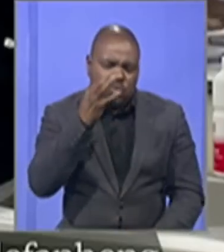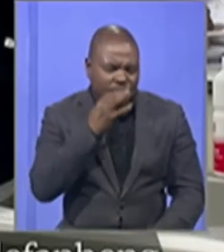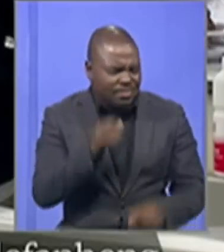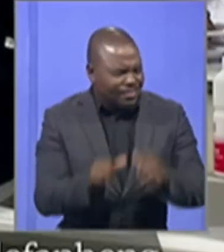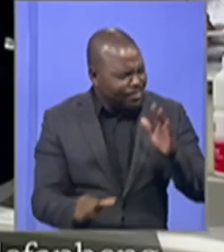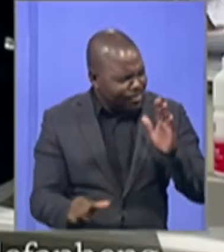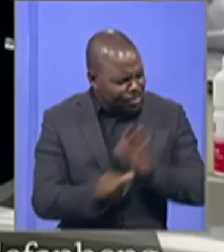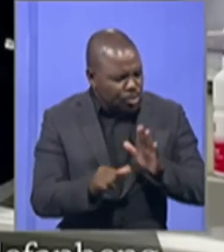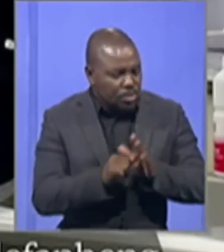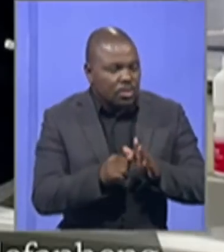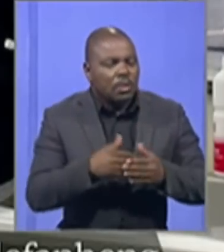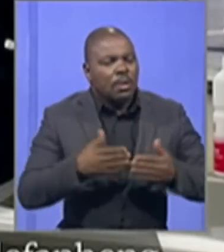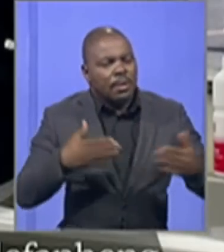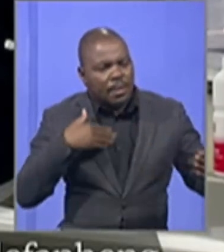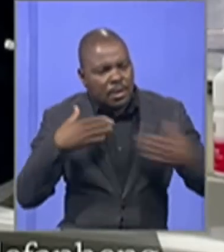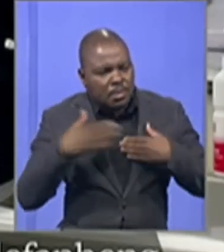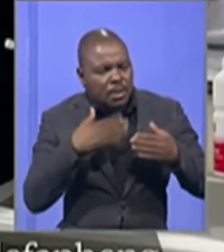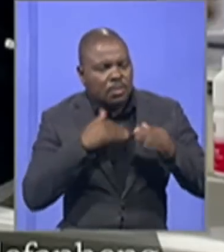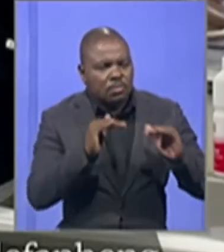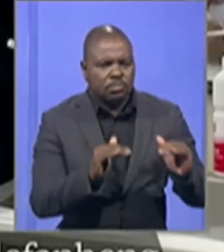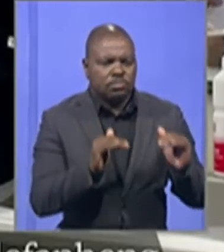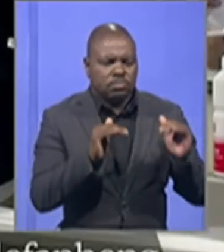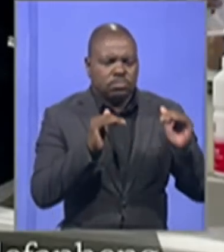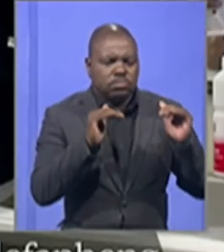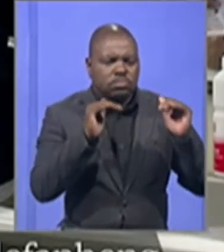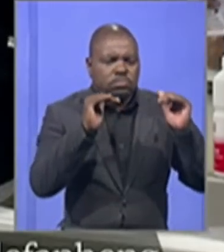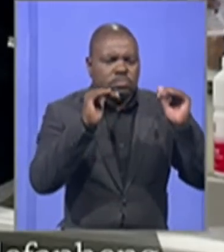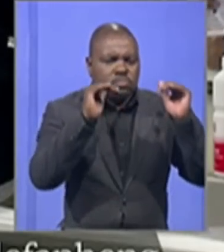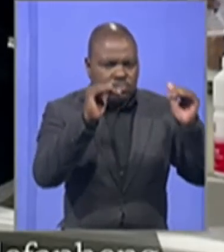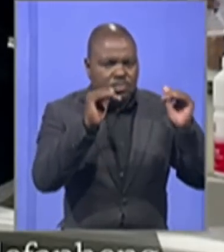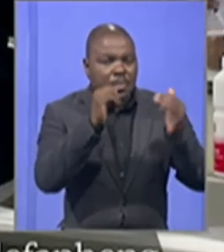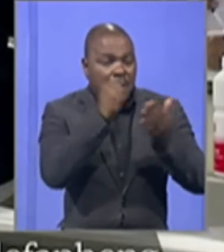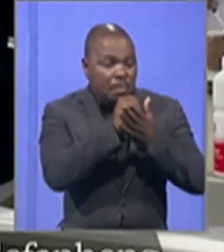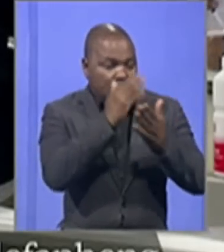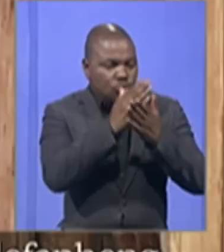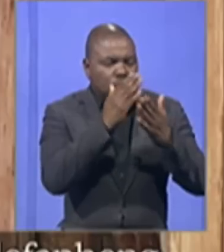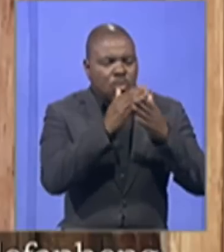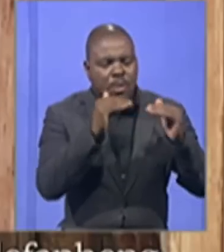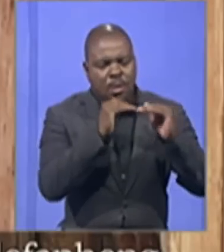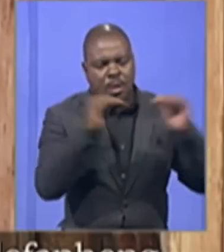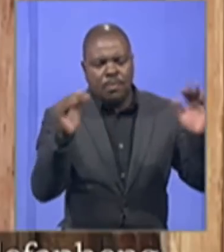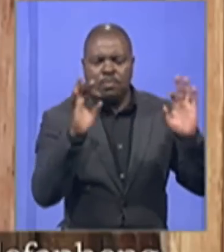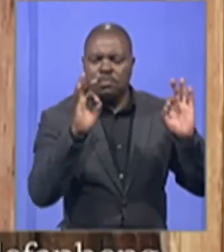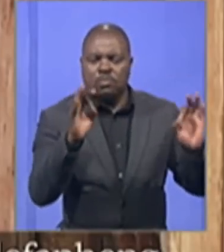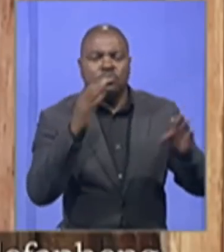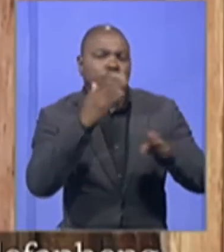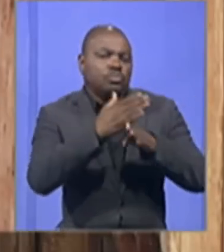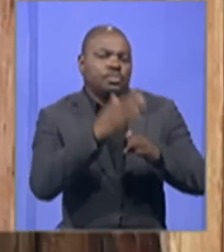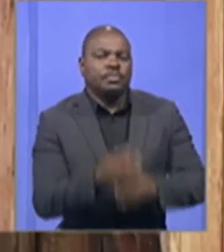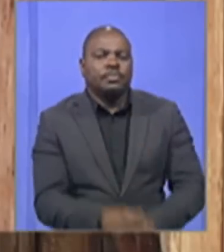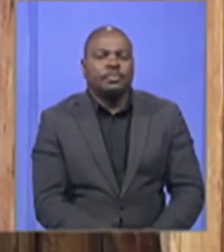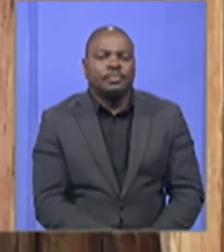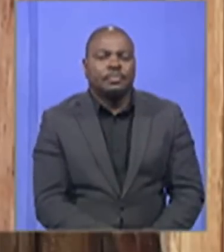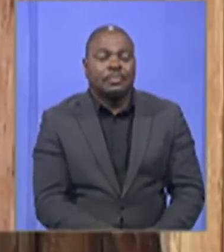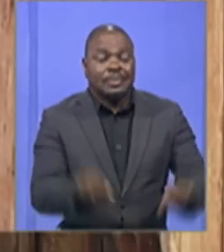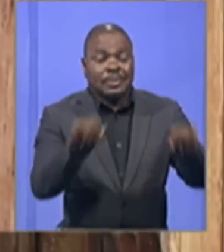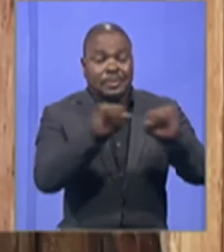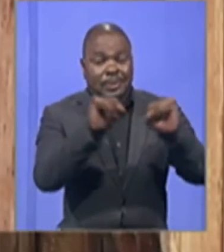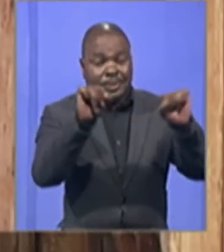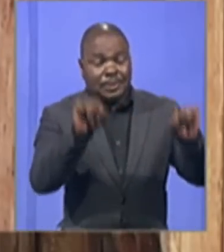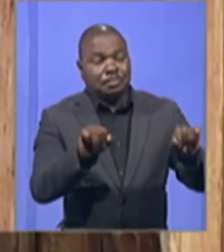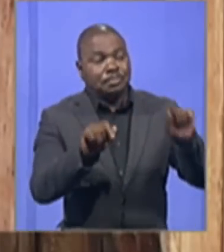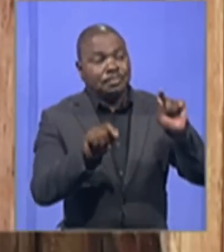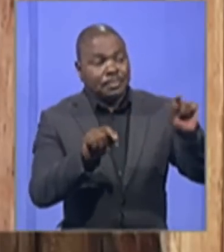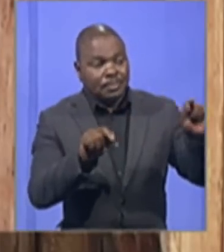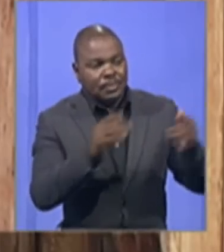matlafatsa tsamaiso sena e le ho beha boemo ba tshebetso mo boloketseng. Tsela tsa tshebetso kapa tsona di-systems hona